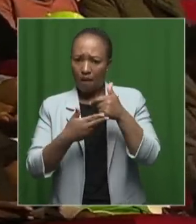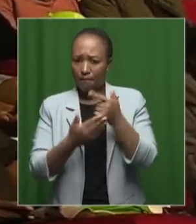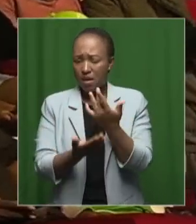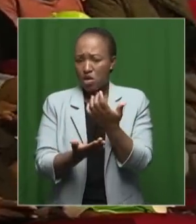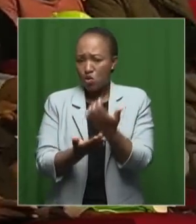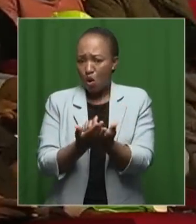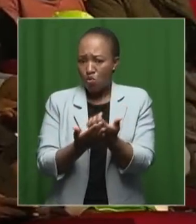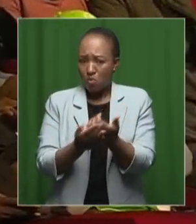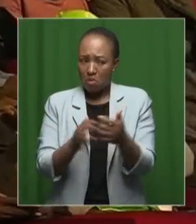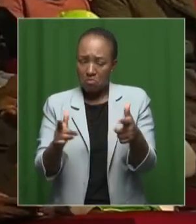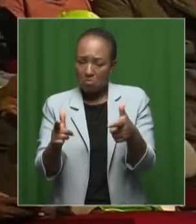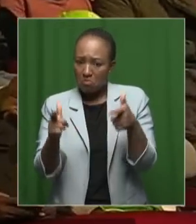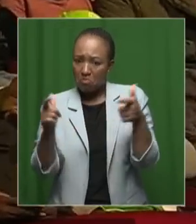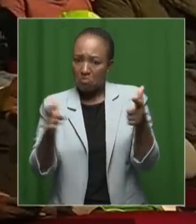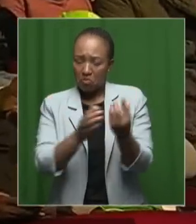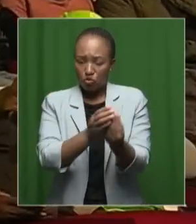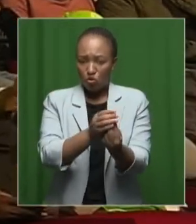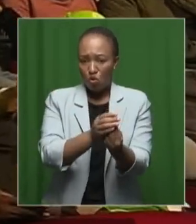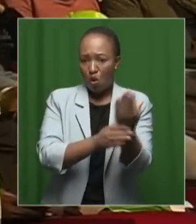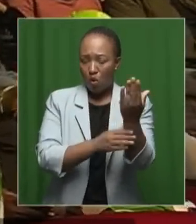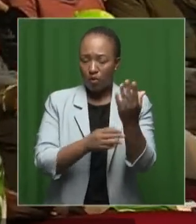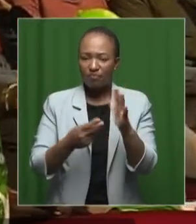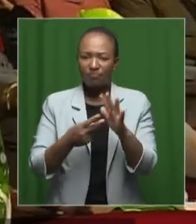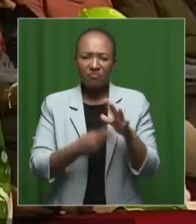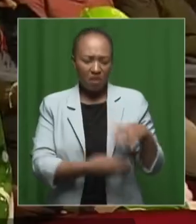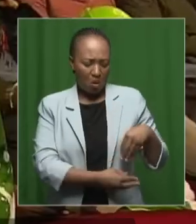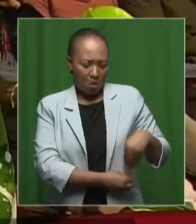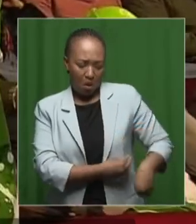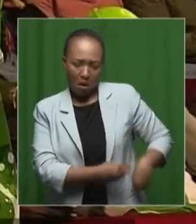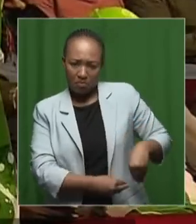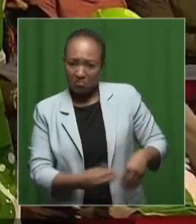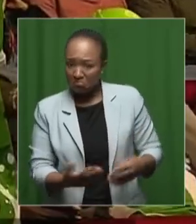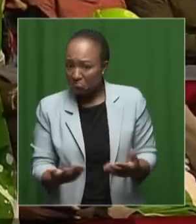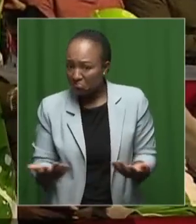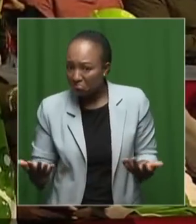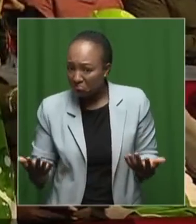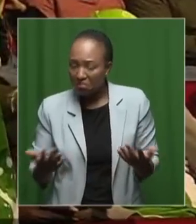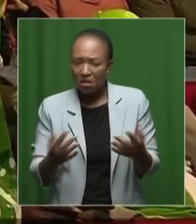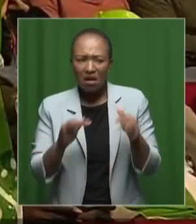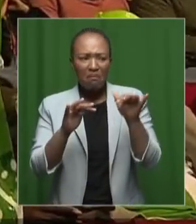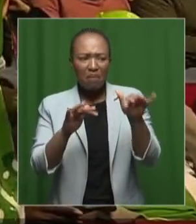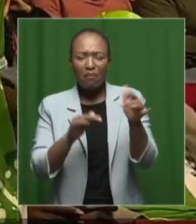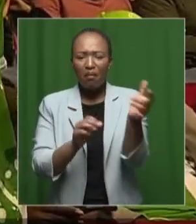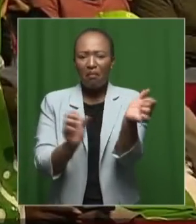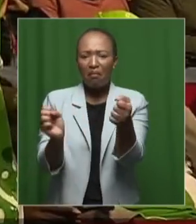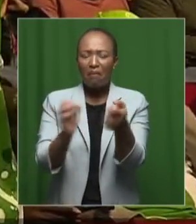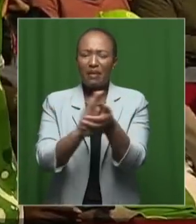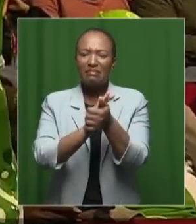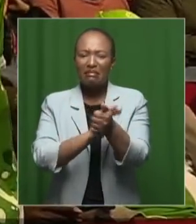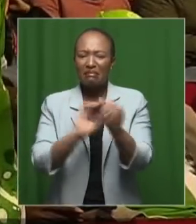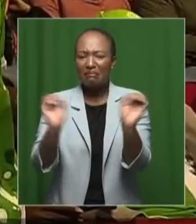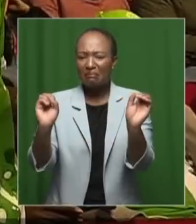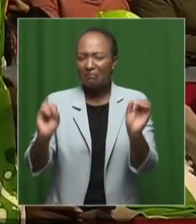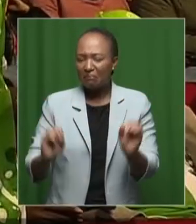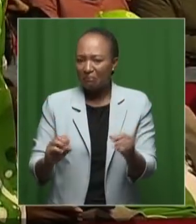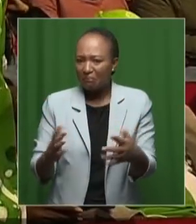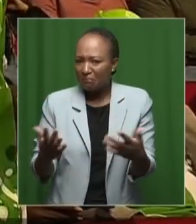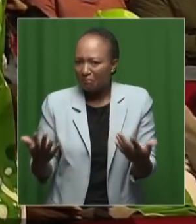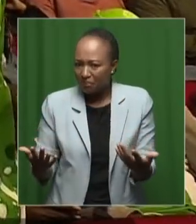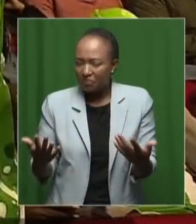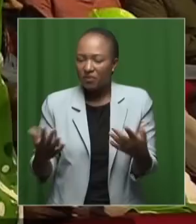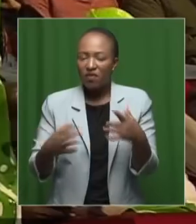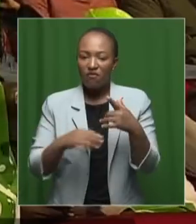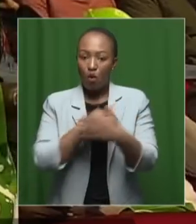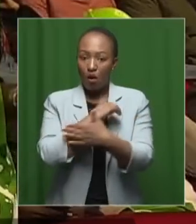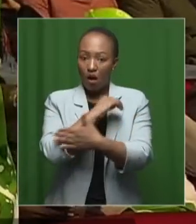and those who are here legally? What about corruption and incompetence? What sort of effects does that have on the territorial integrity of